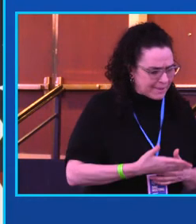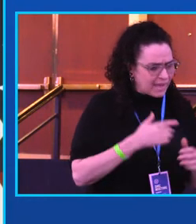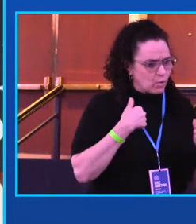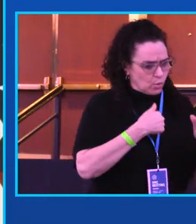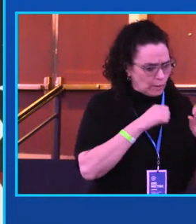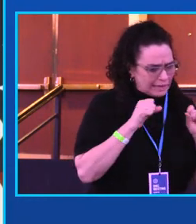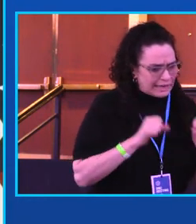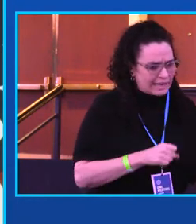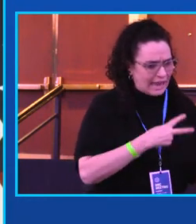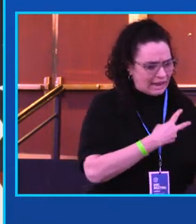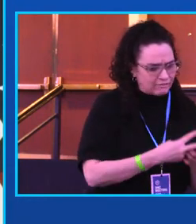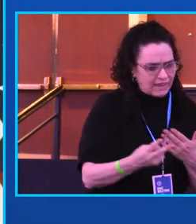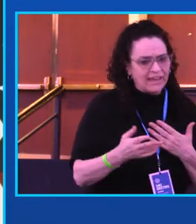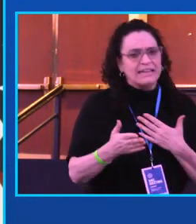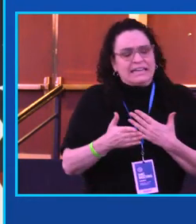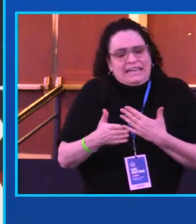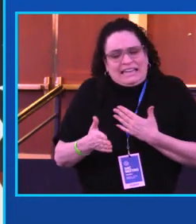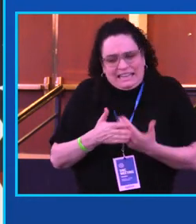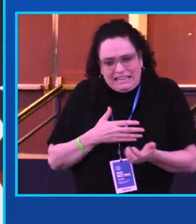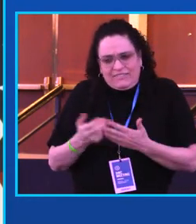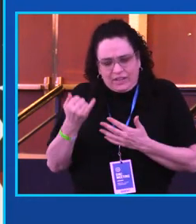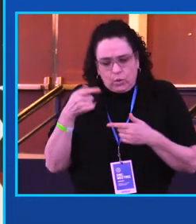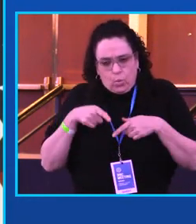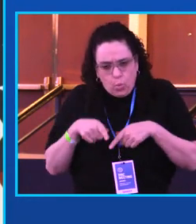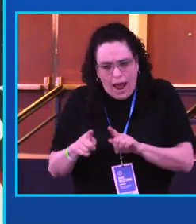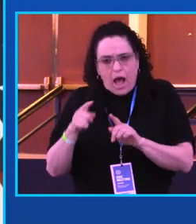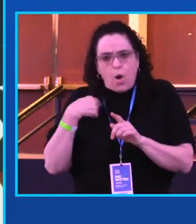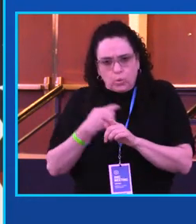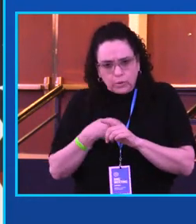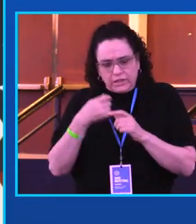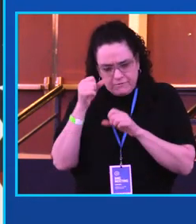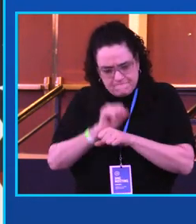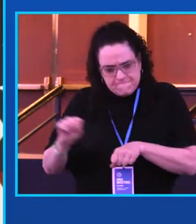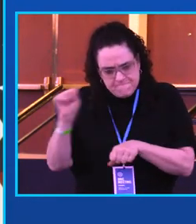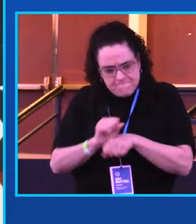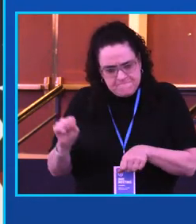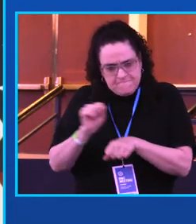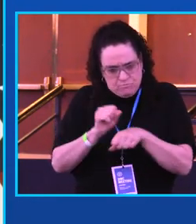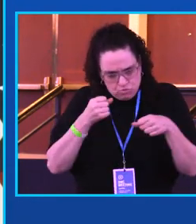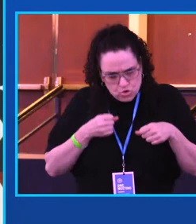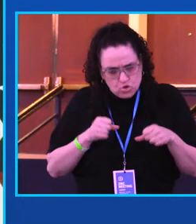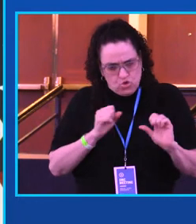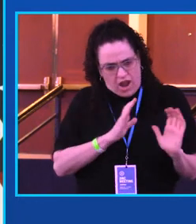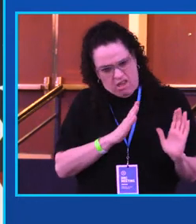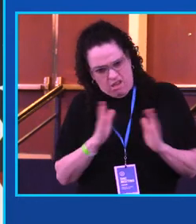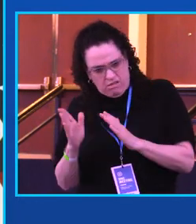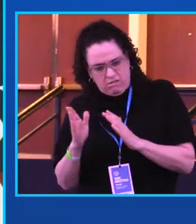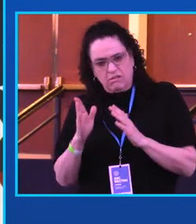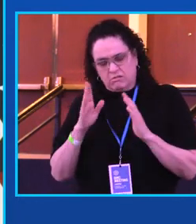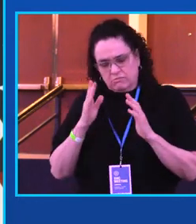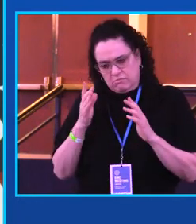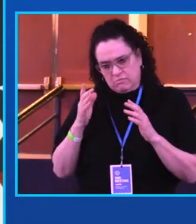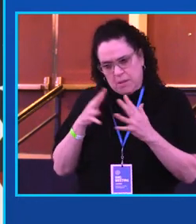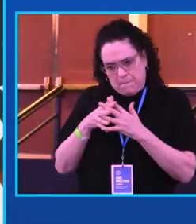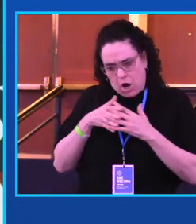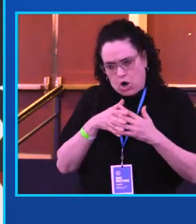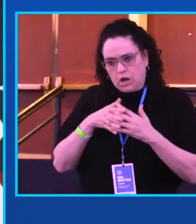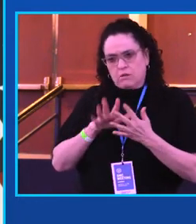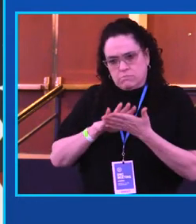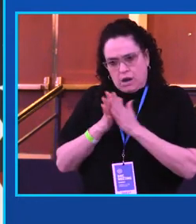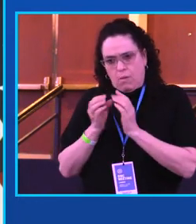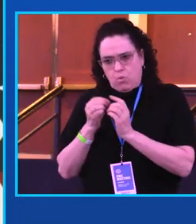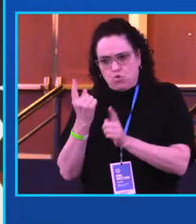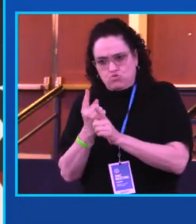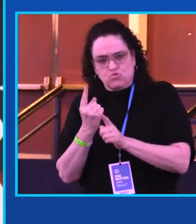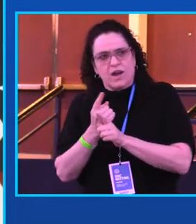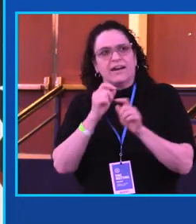our determination to bend the future of America in right directions. Yes, the moral arc of